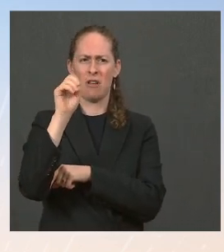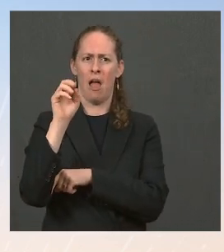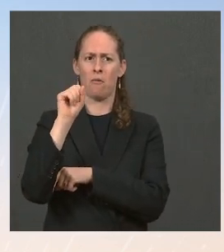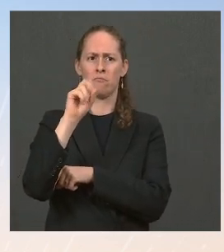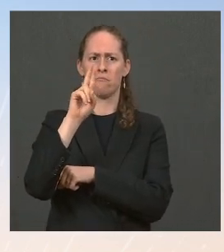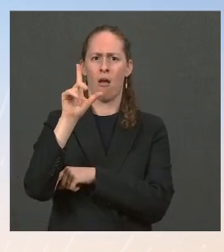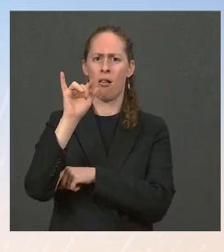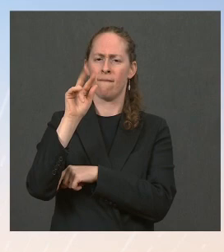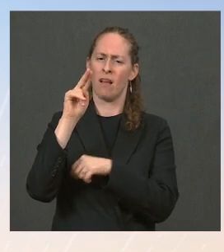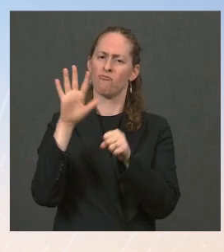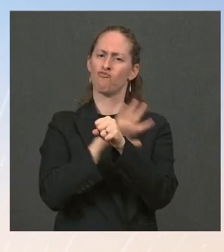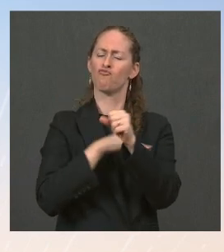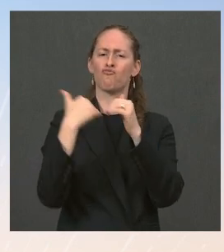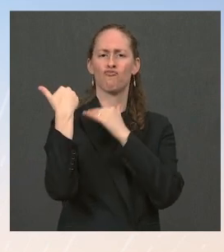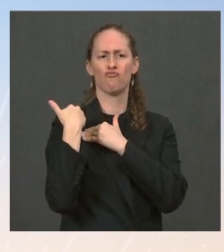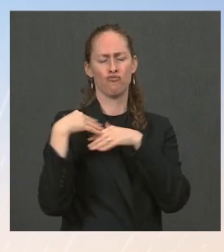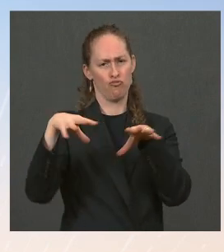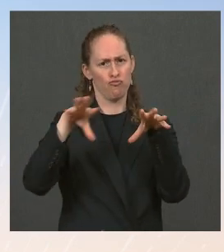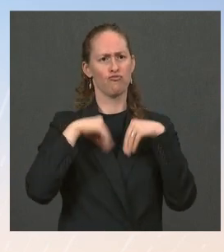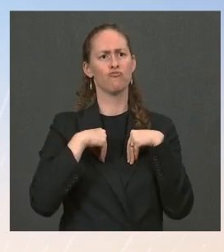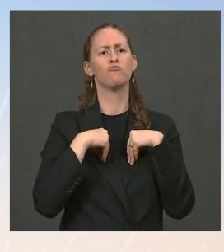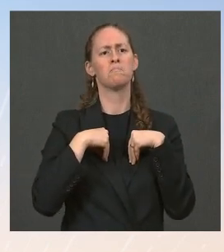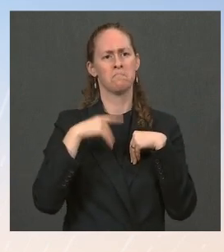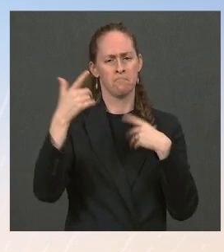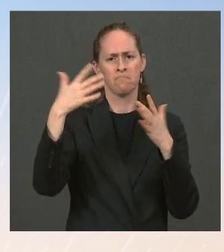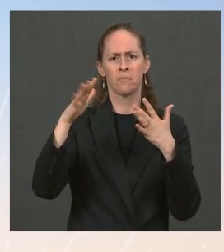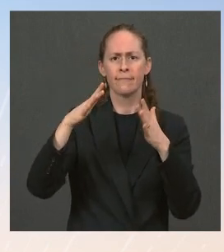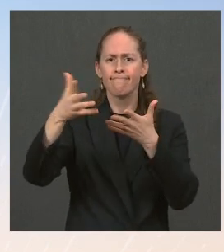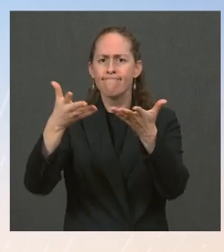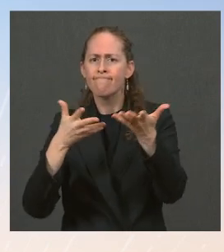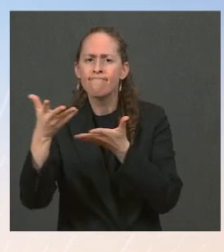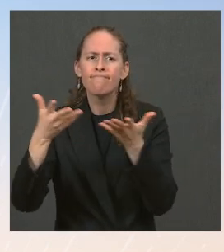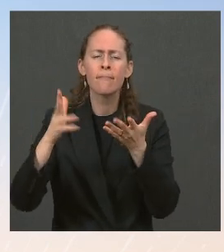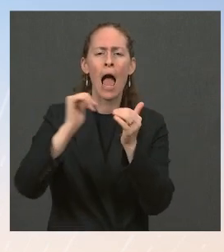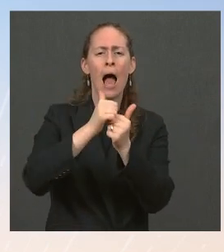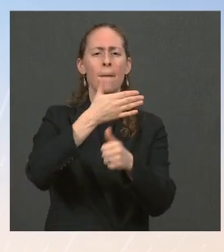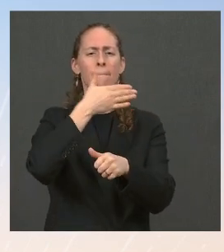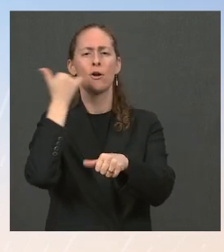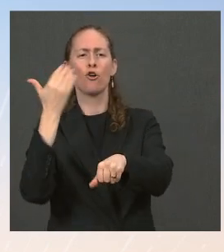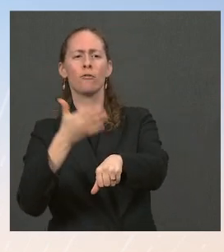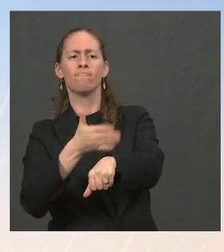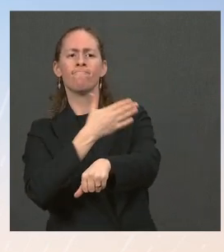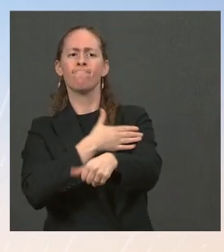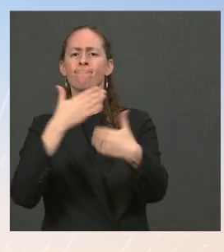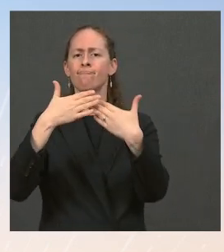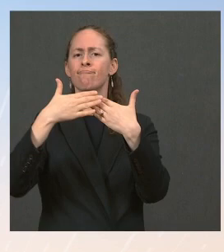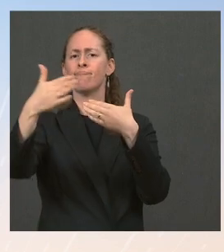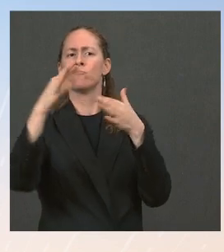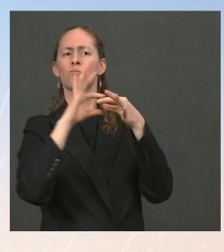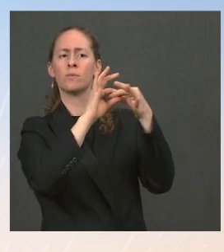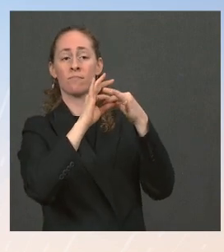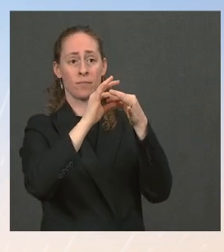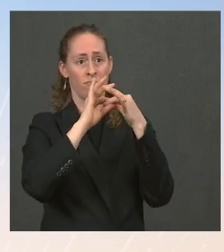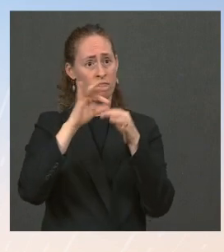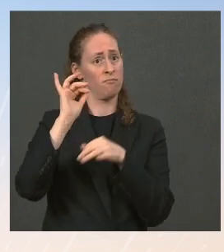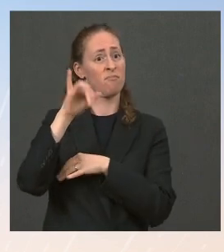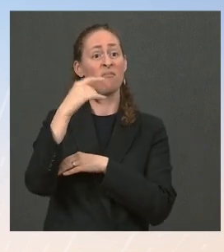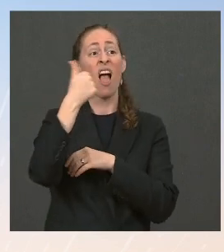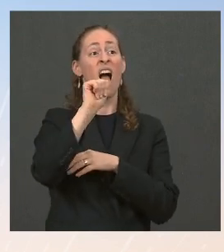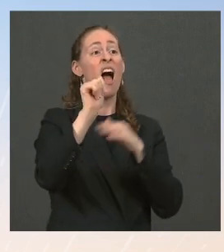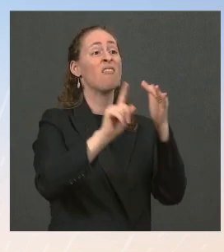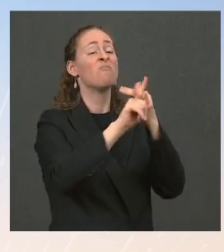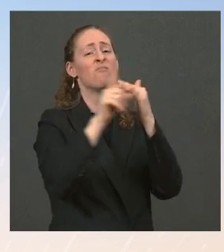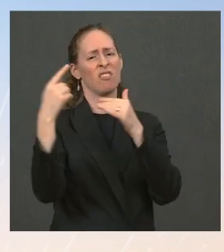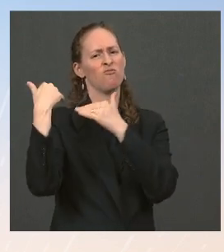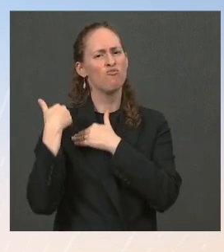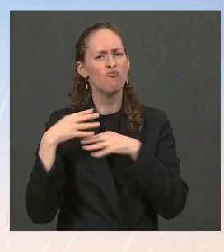a responsibility to talk to his team always about how we can best manage our diplomatic relationships, and that's what he does in any scenario. Small question on the